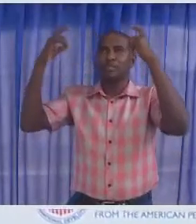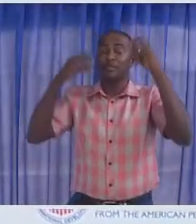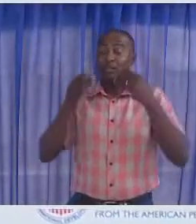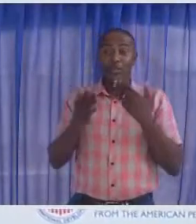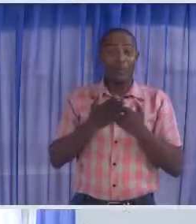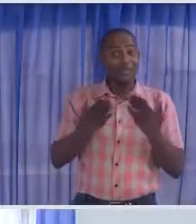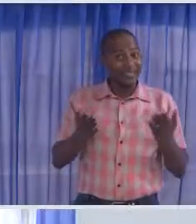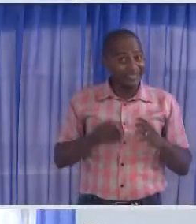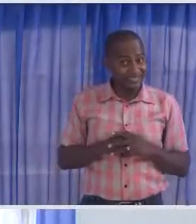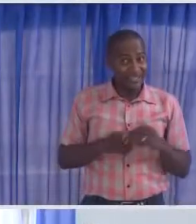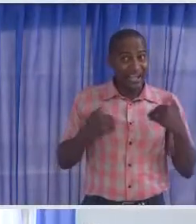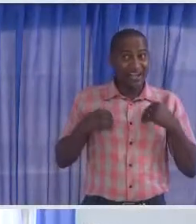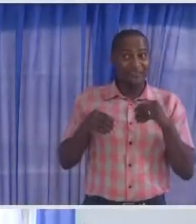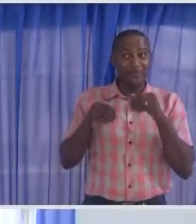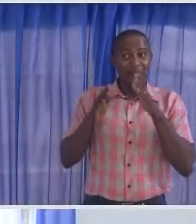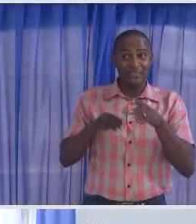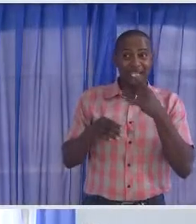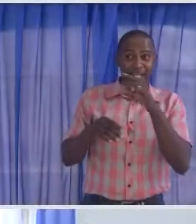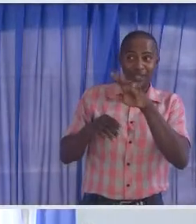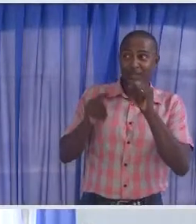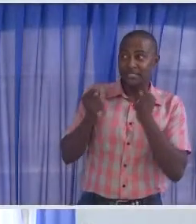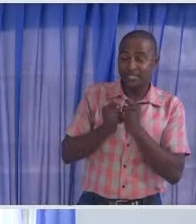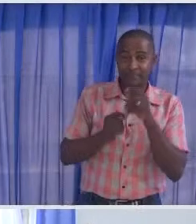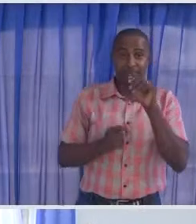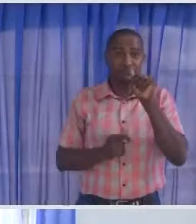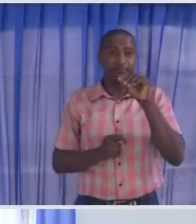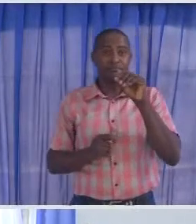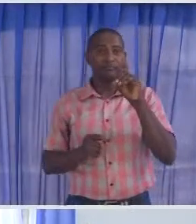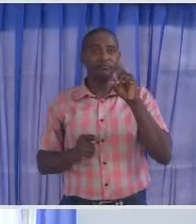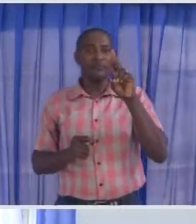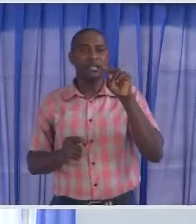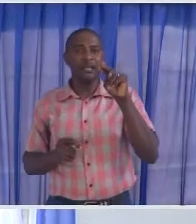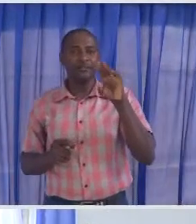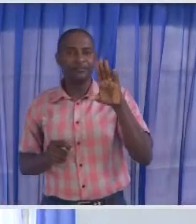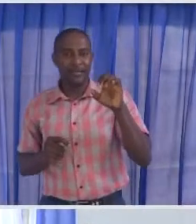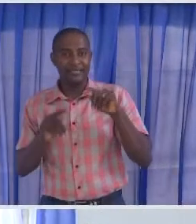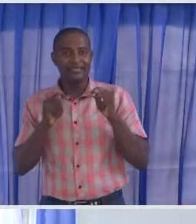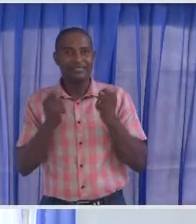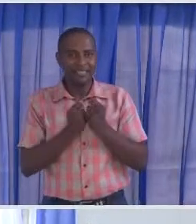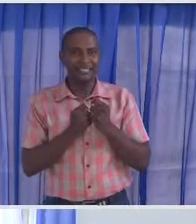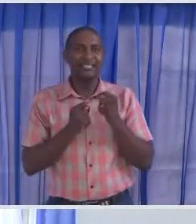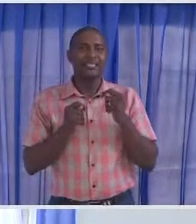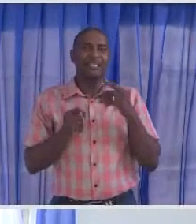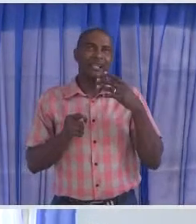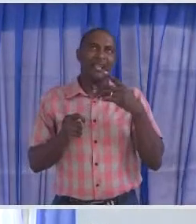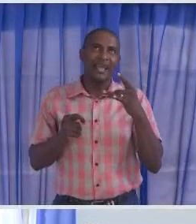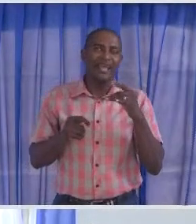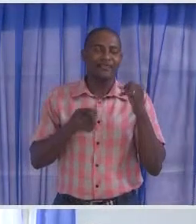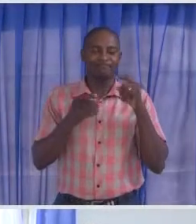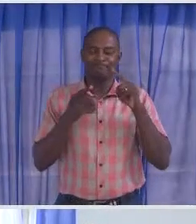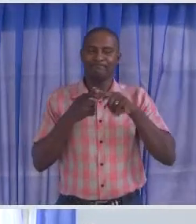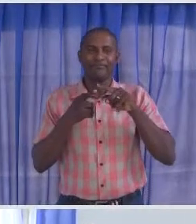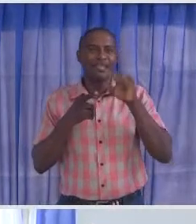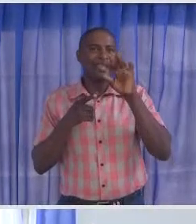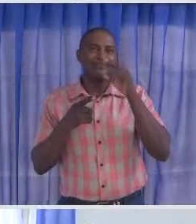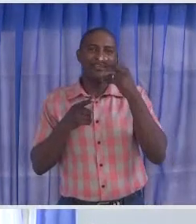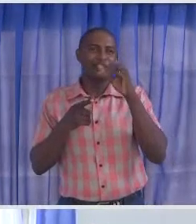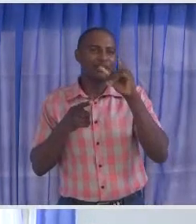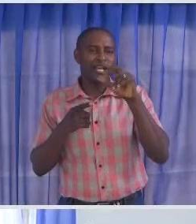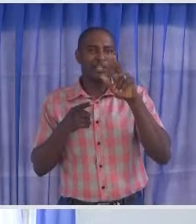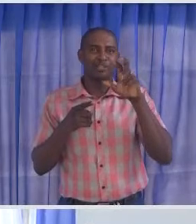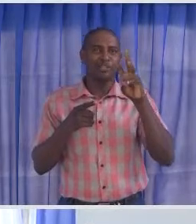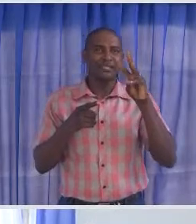team, the advanced team through HI 360, yes, FHI 360, that